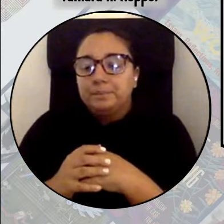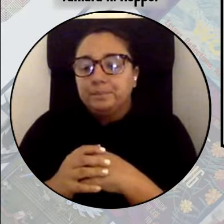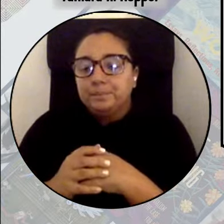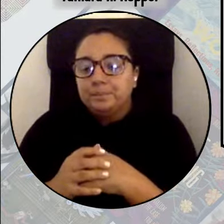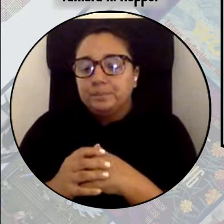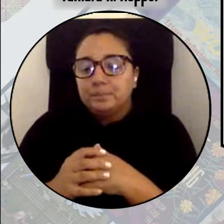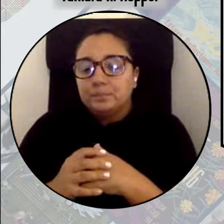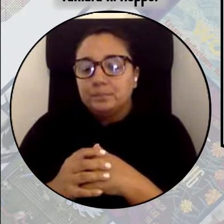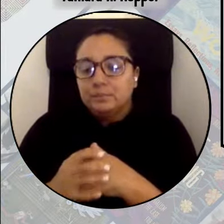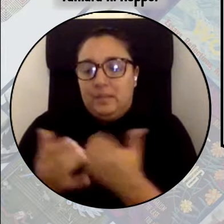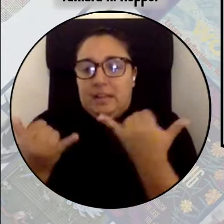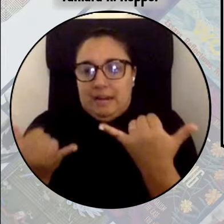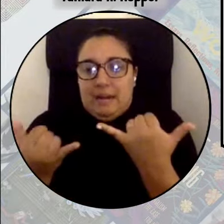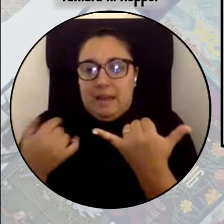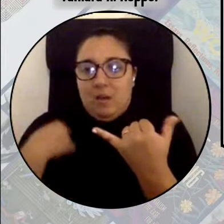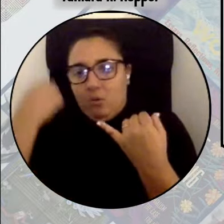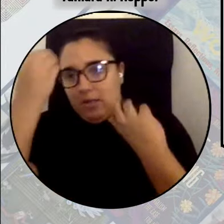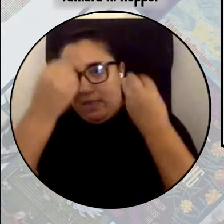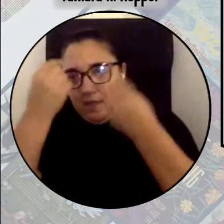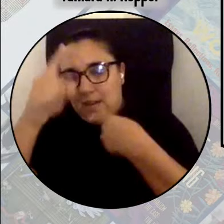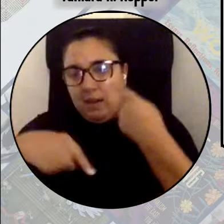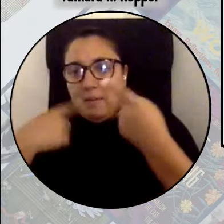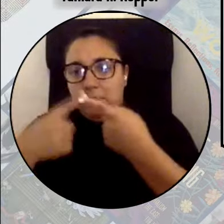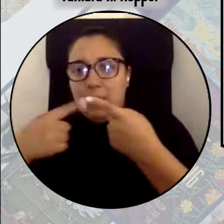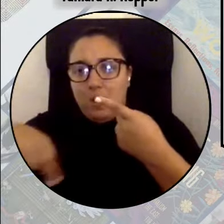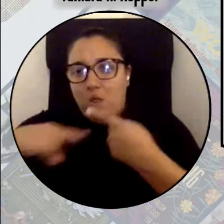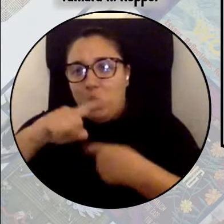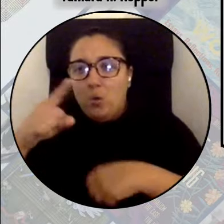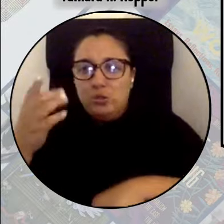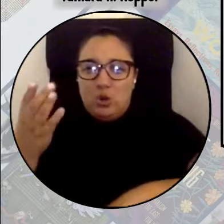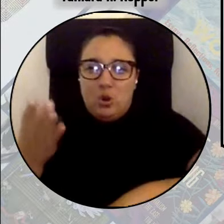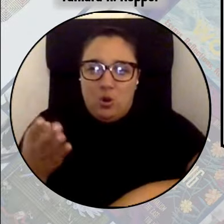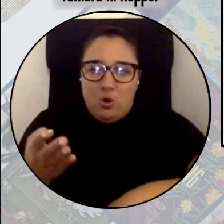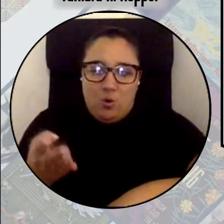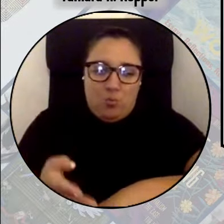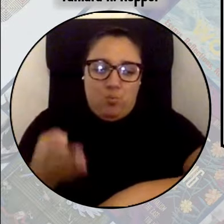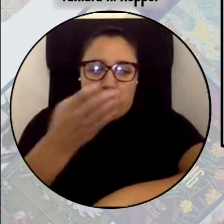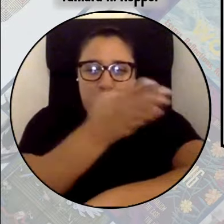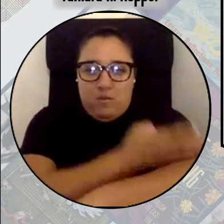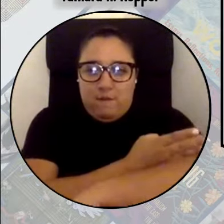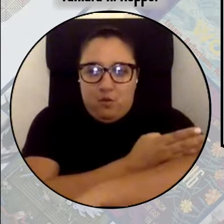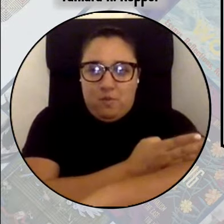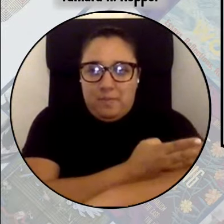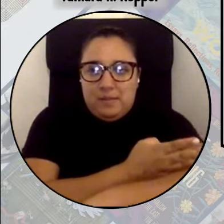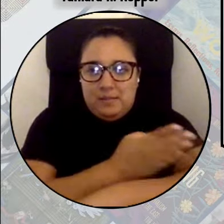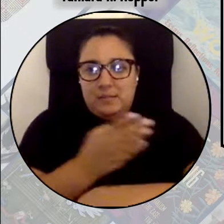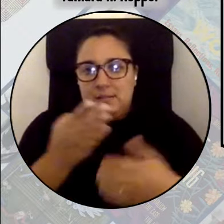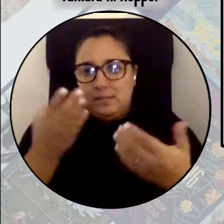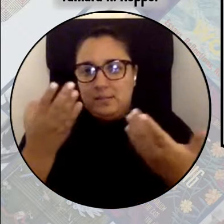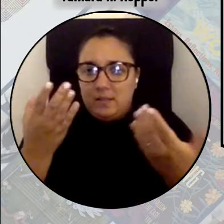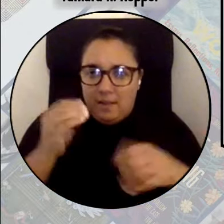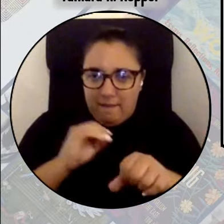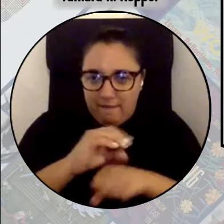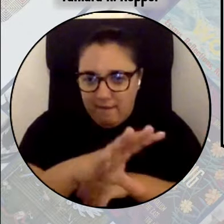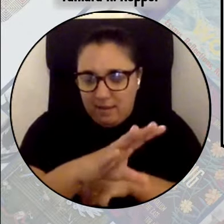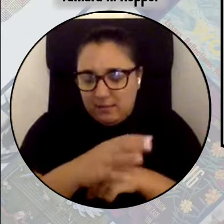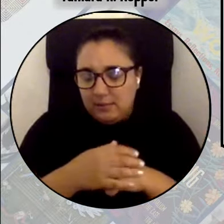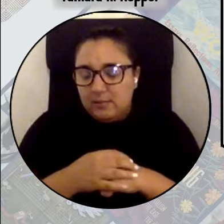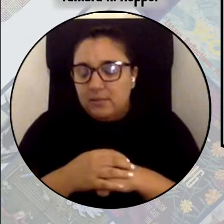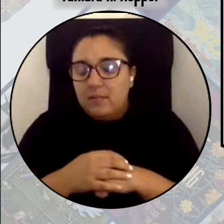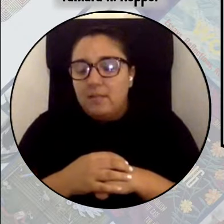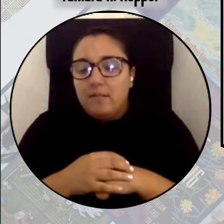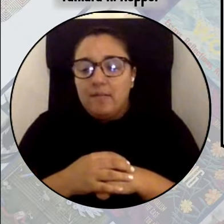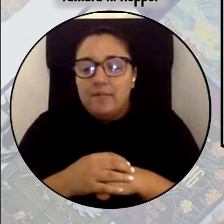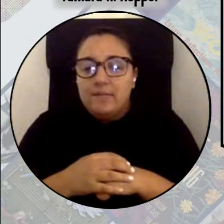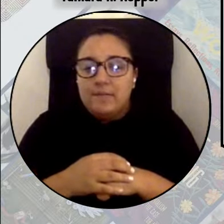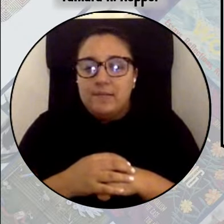attempts, right, against abolition, you know, what Miriam Cava will talk about, what are, you know, non-reformist reforms